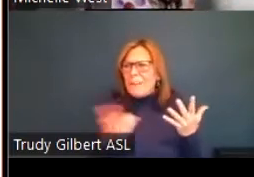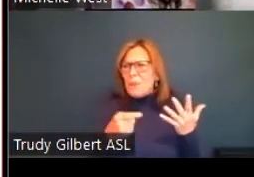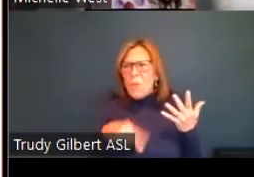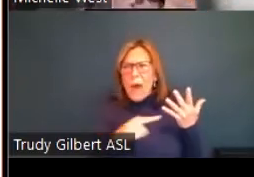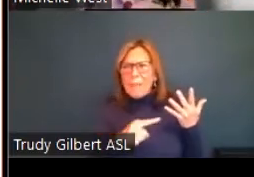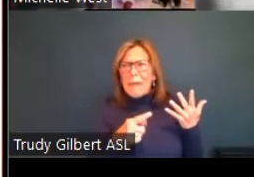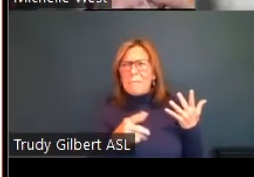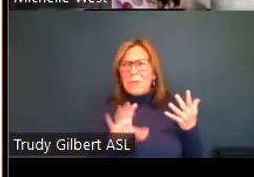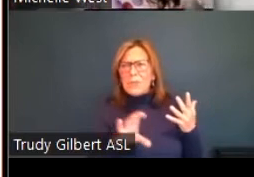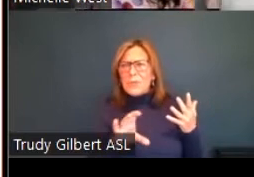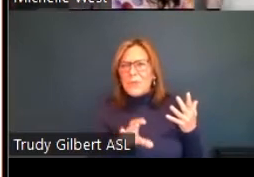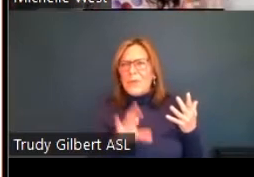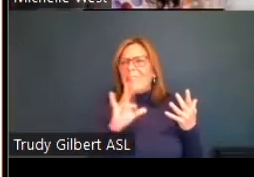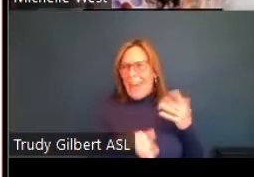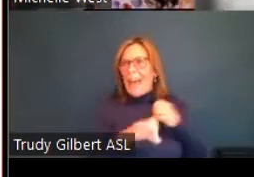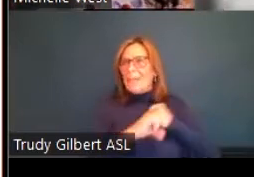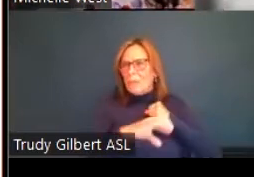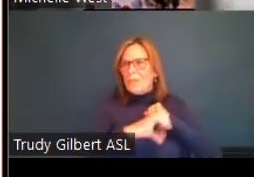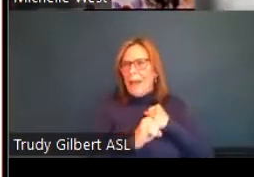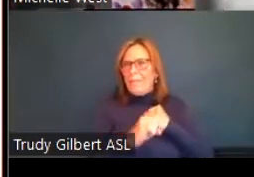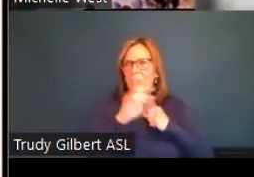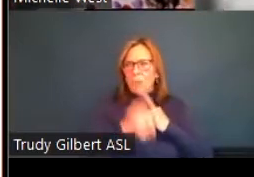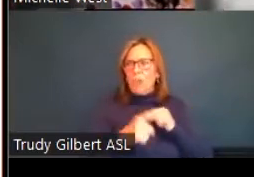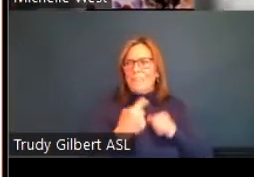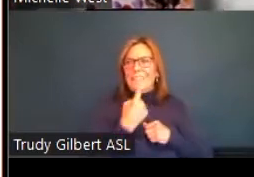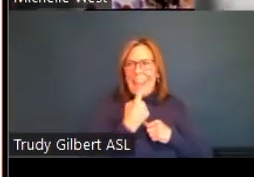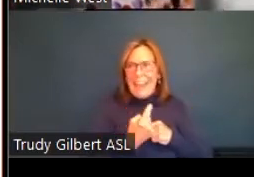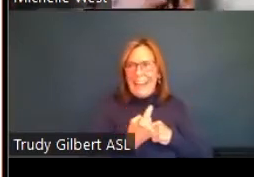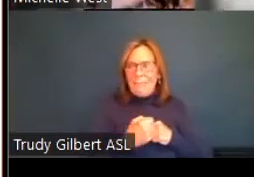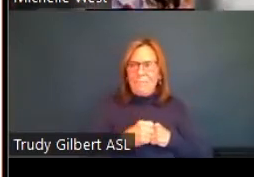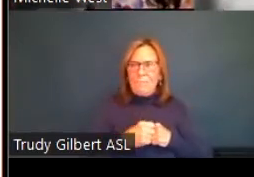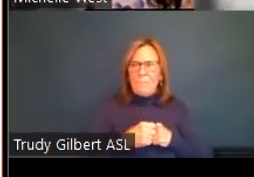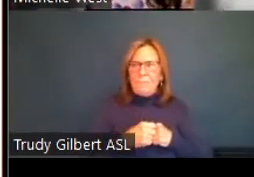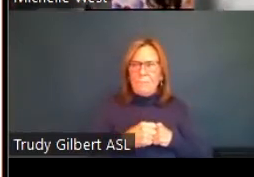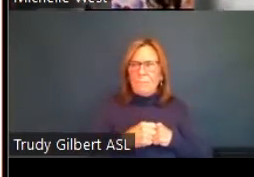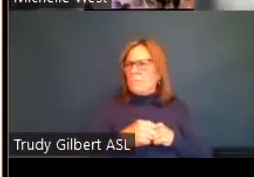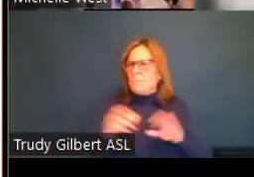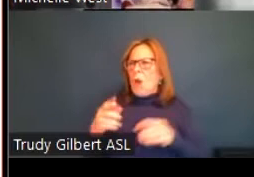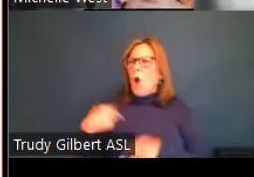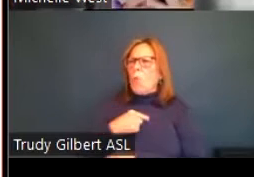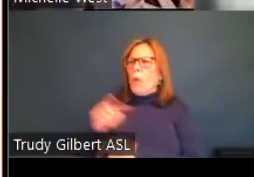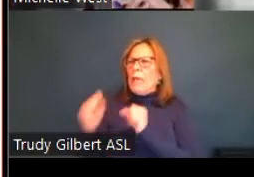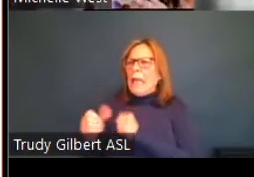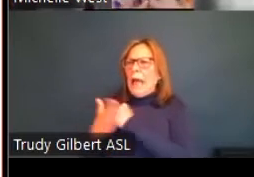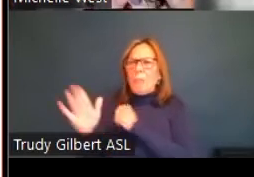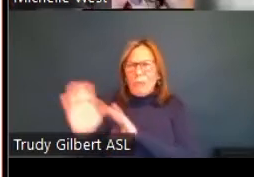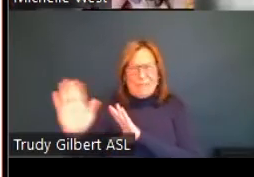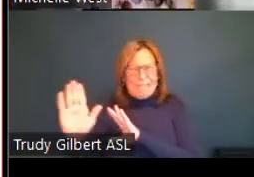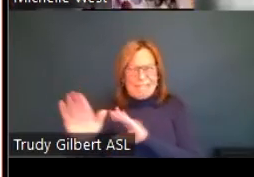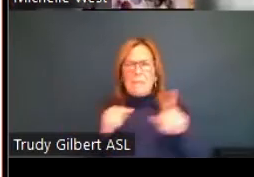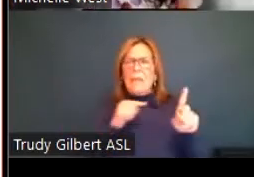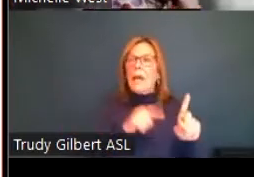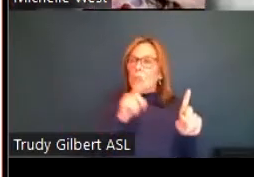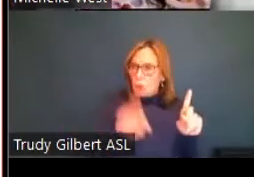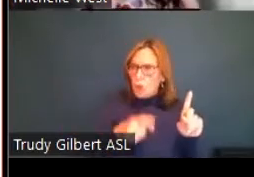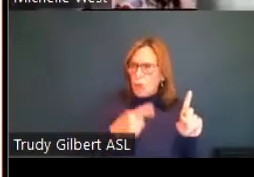the ad should say. It shouldn't say, we can help you. It should say, you know,